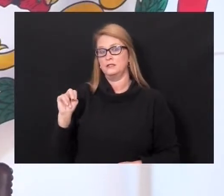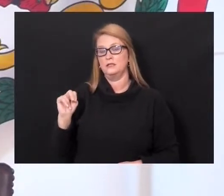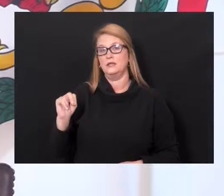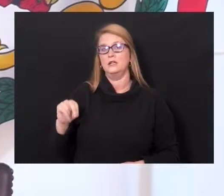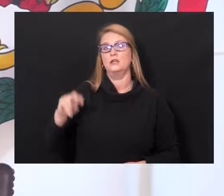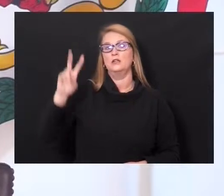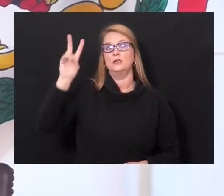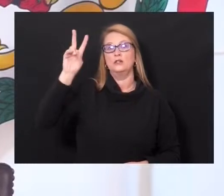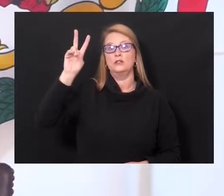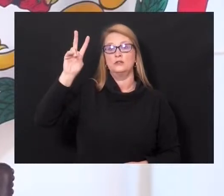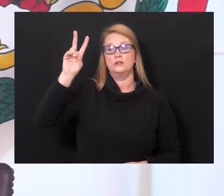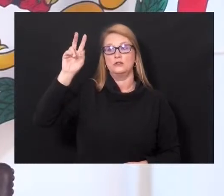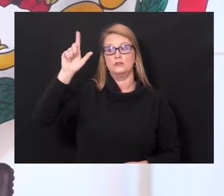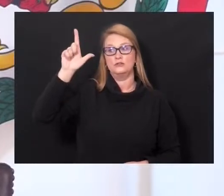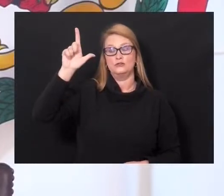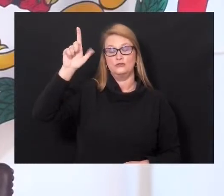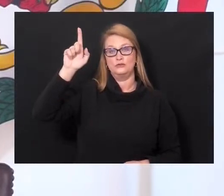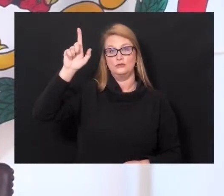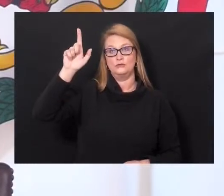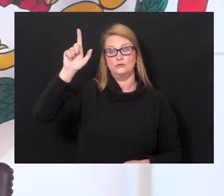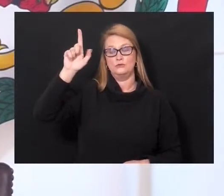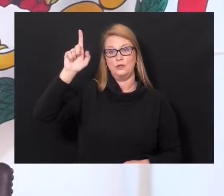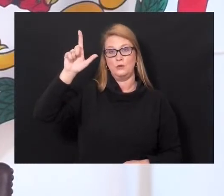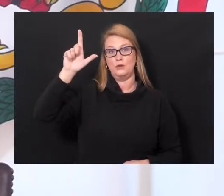our 22nd